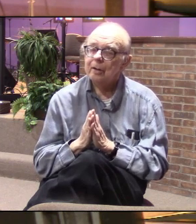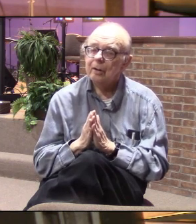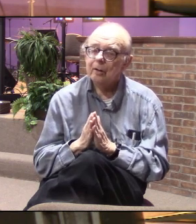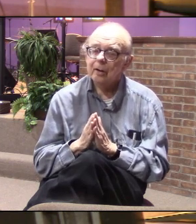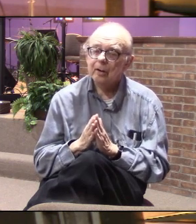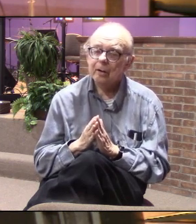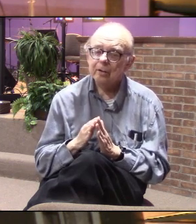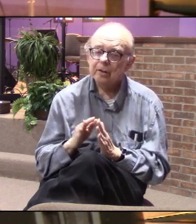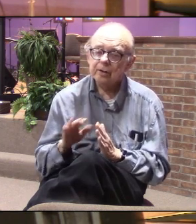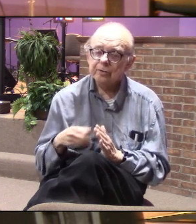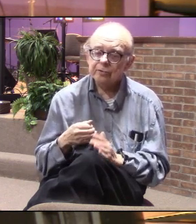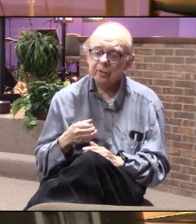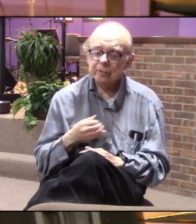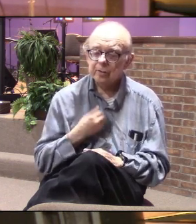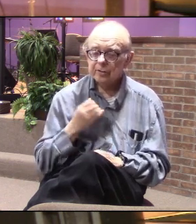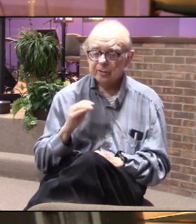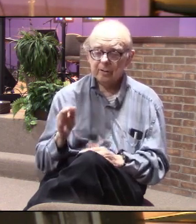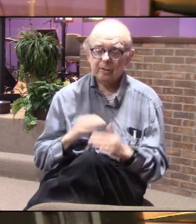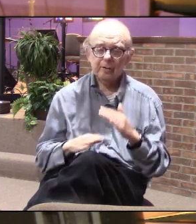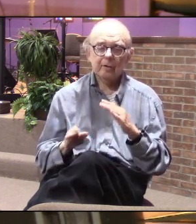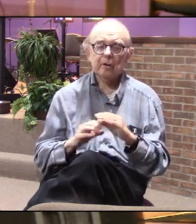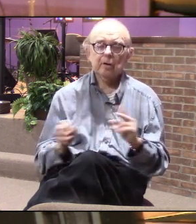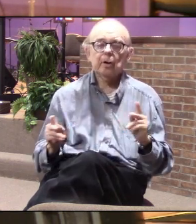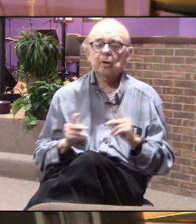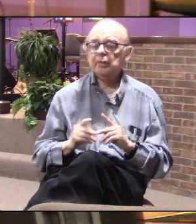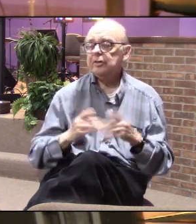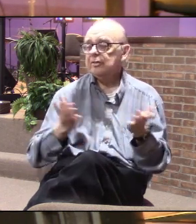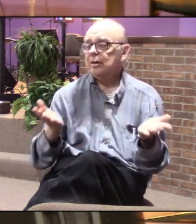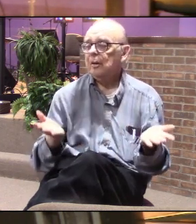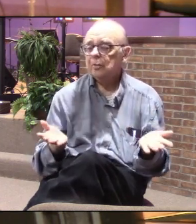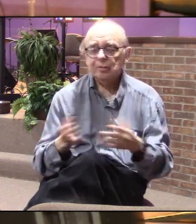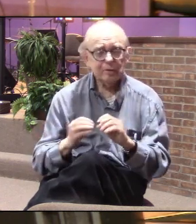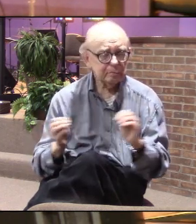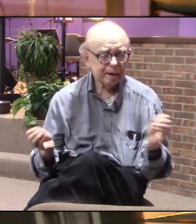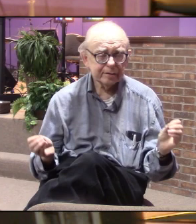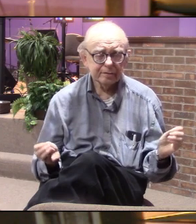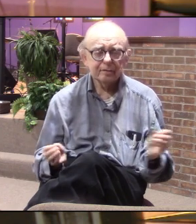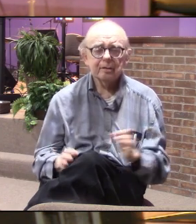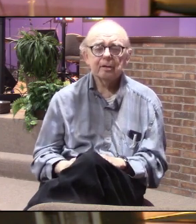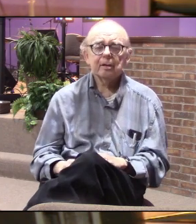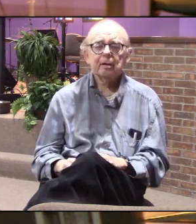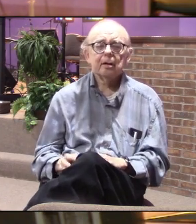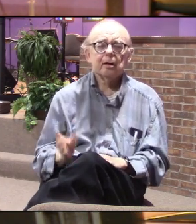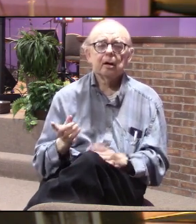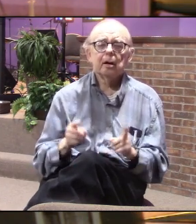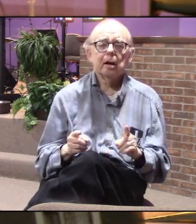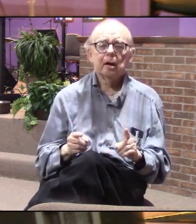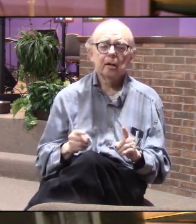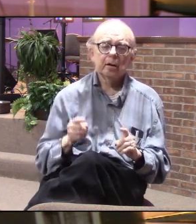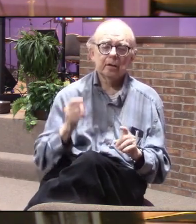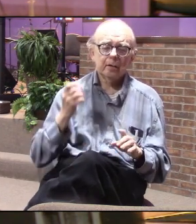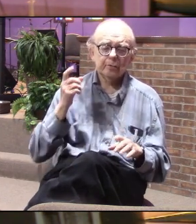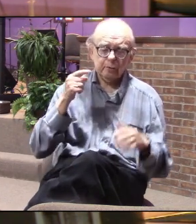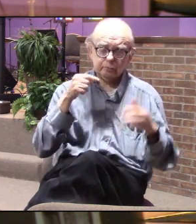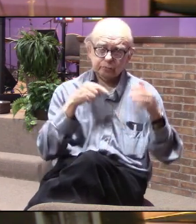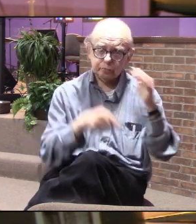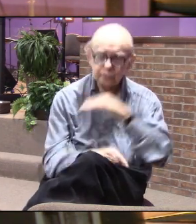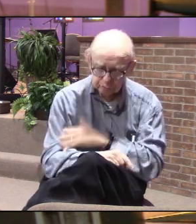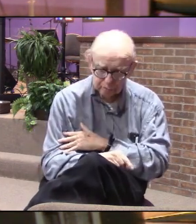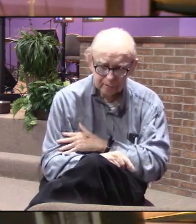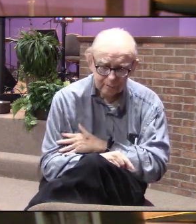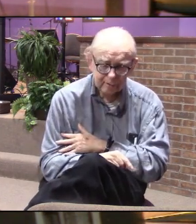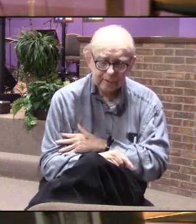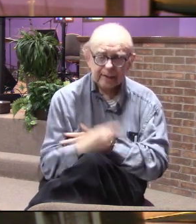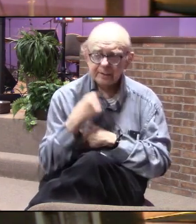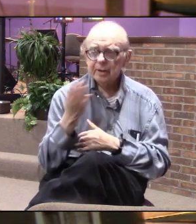He's at the bottom. There's no place else to go. And when you hit rock bottom,